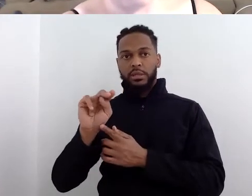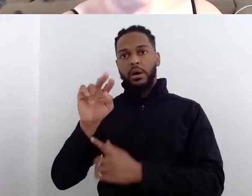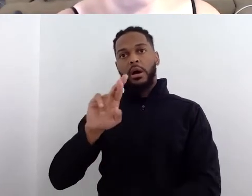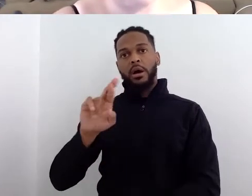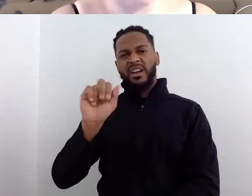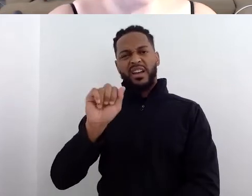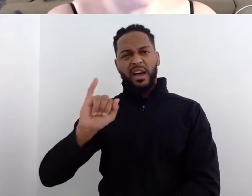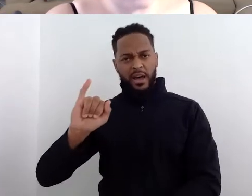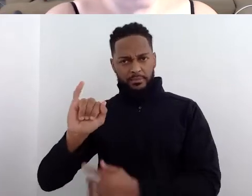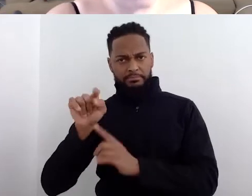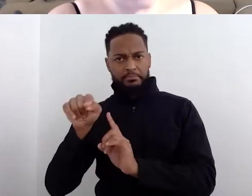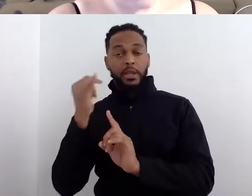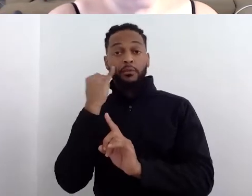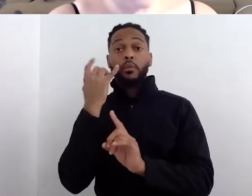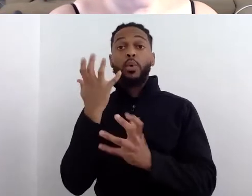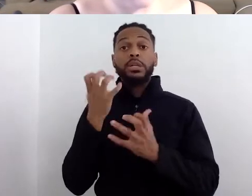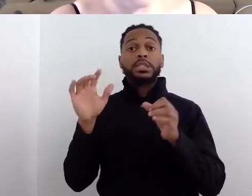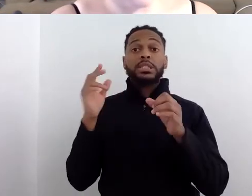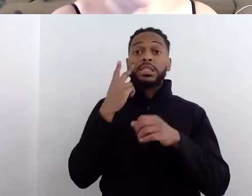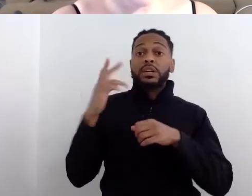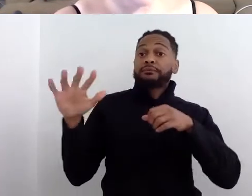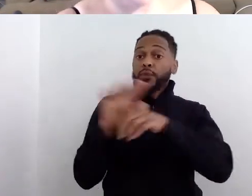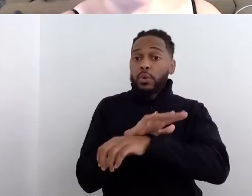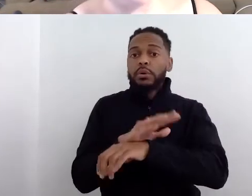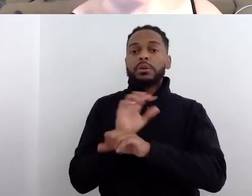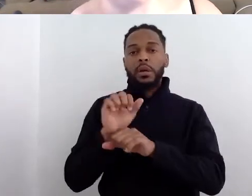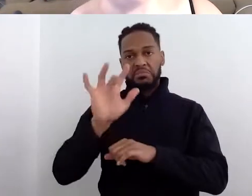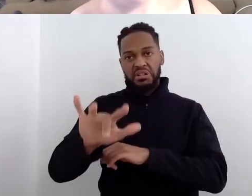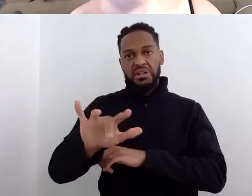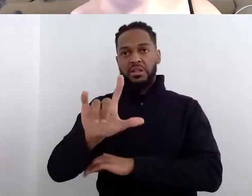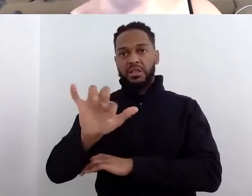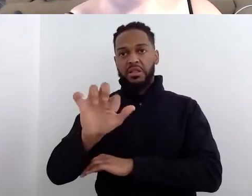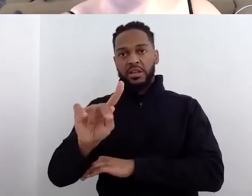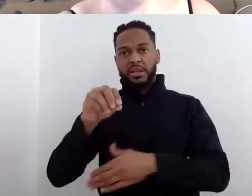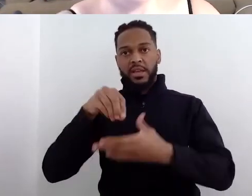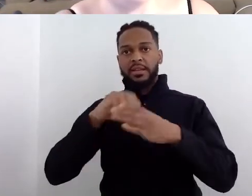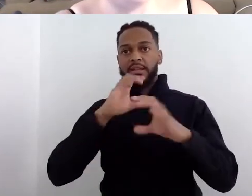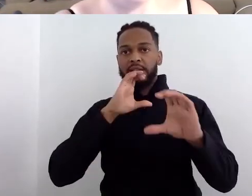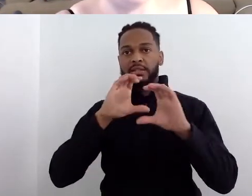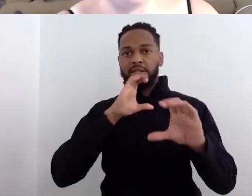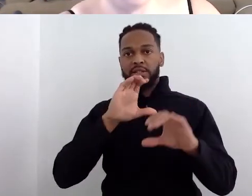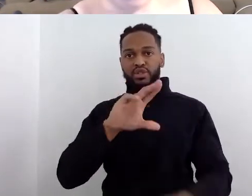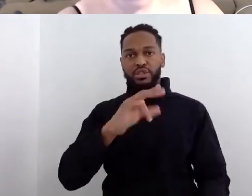transcription, you can click on the link that's in the chat.